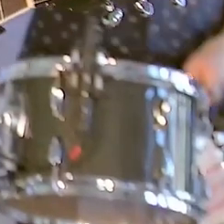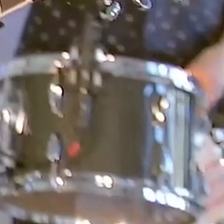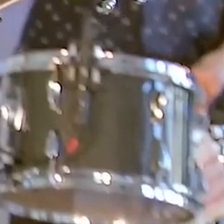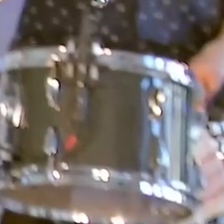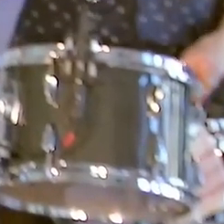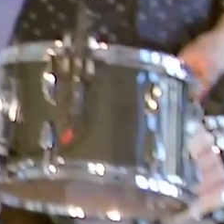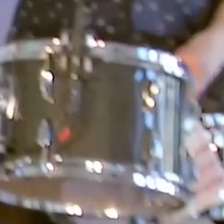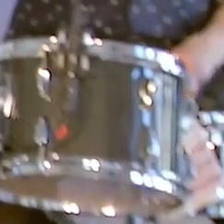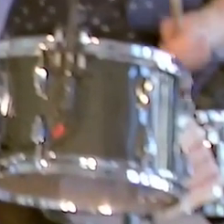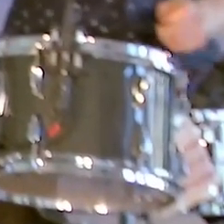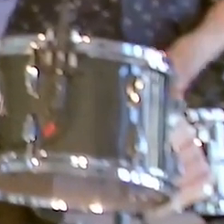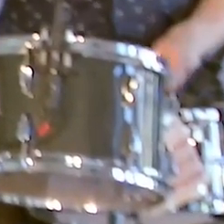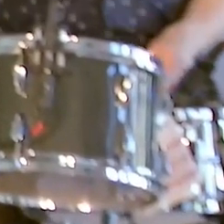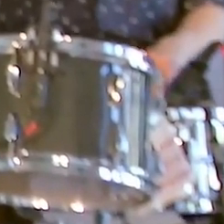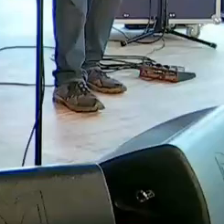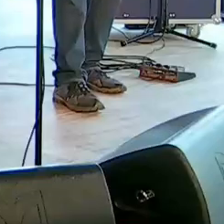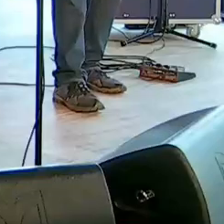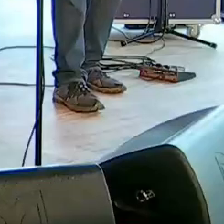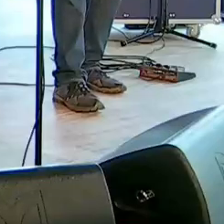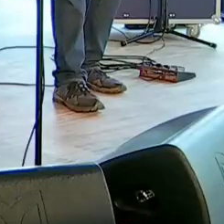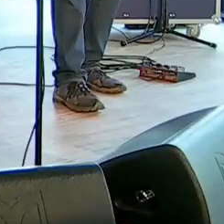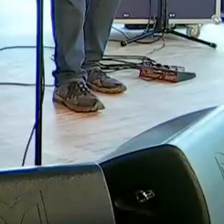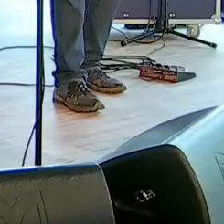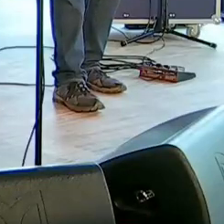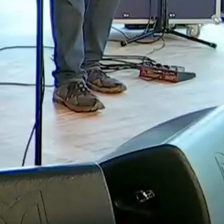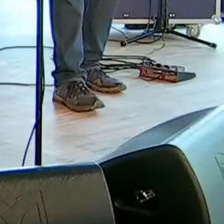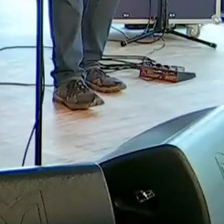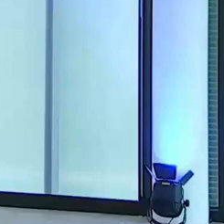They bought and sold.